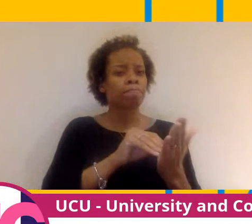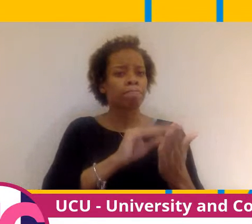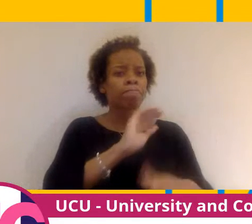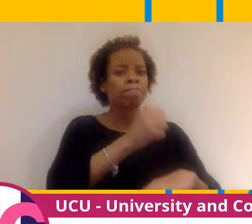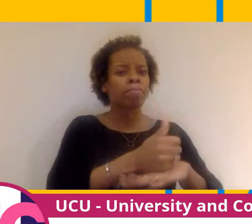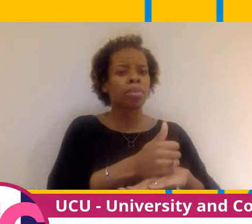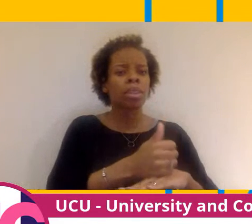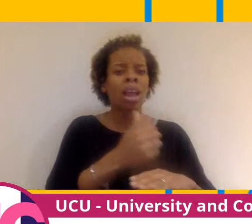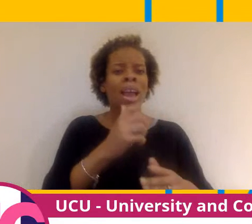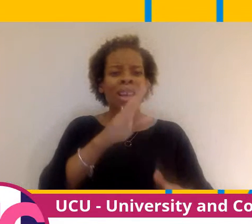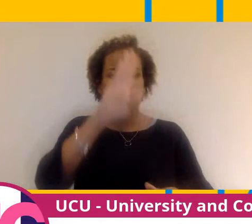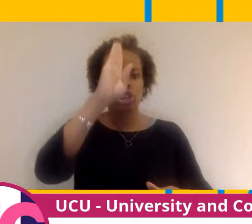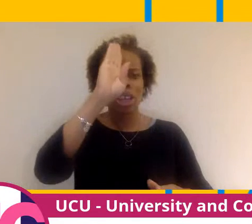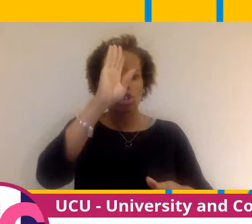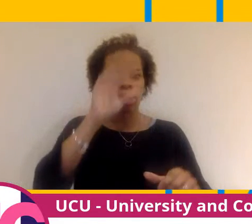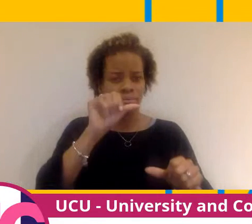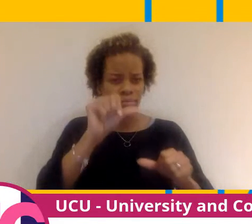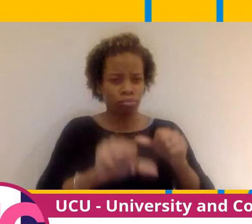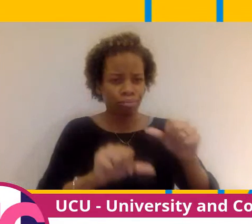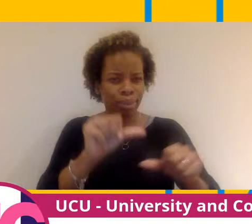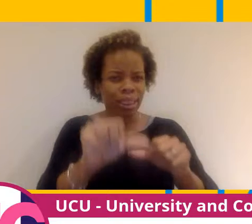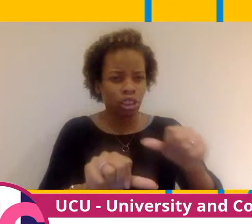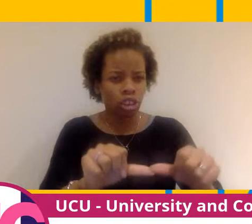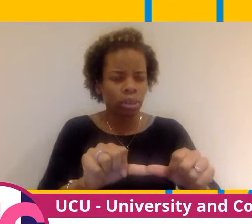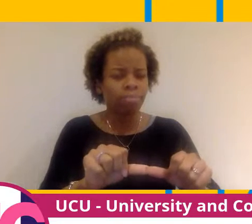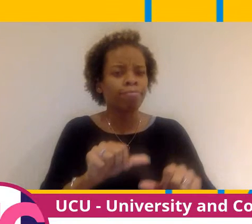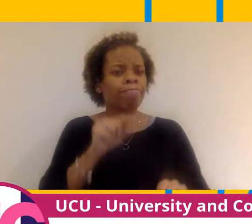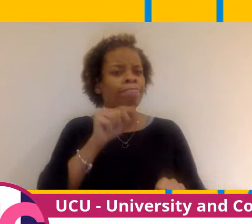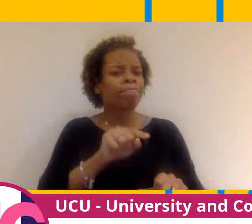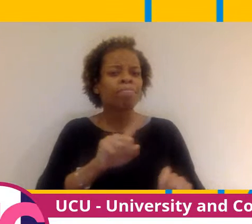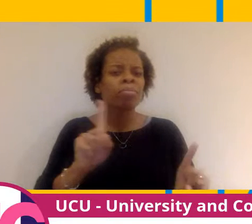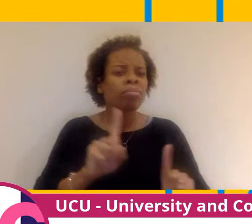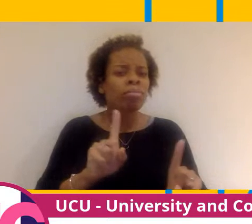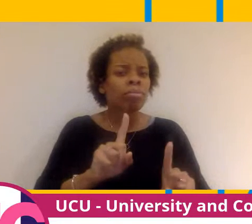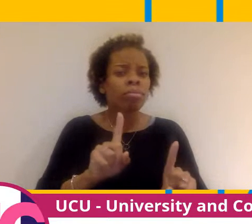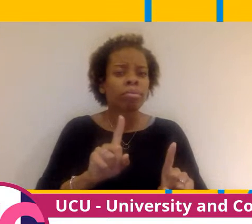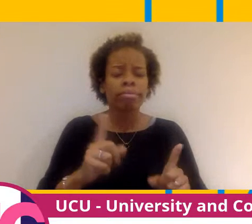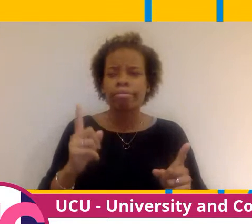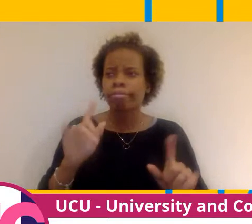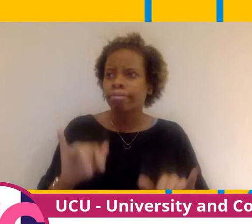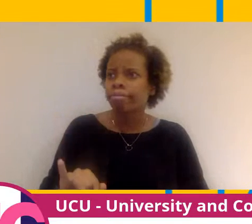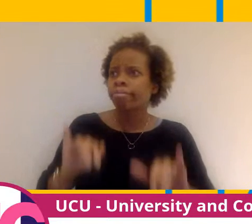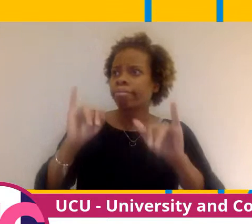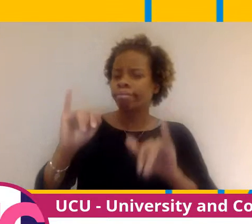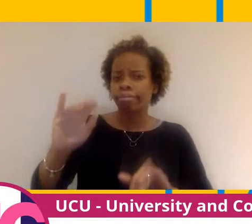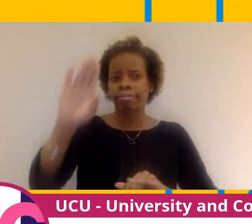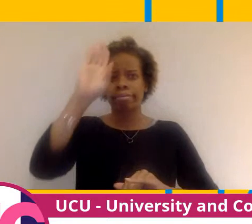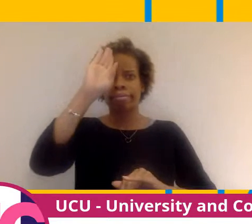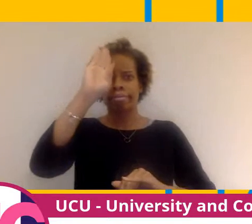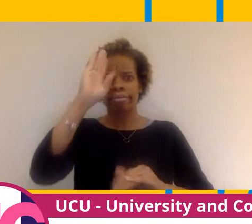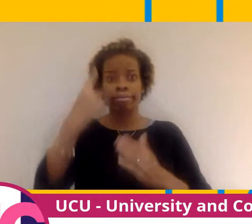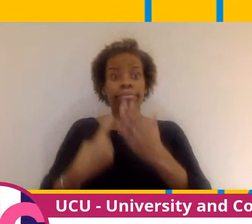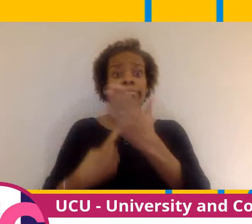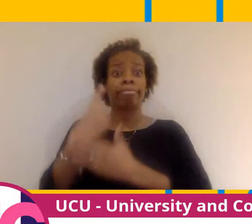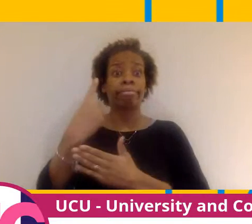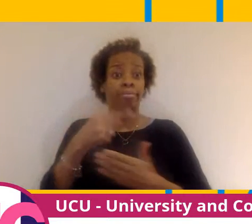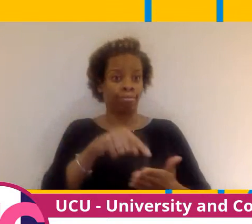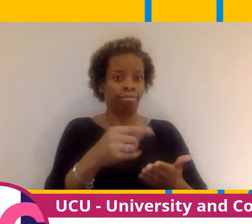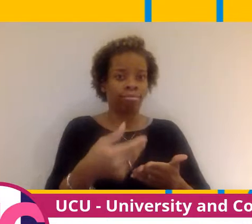place. Now, that would obviously protect staff from serious and imminent danger, and it should be clear on what the